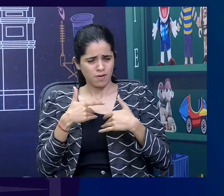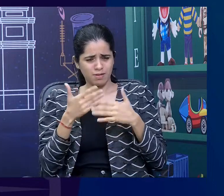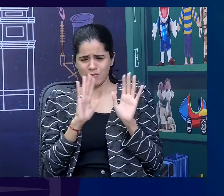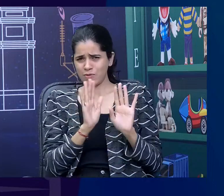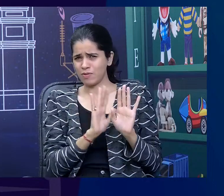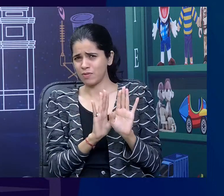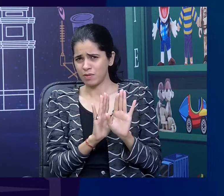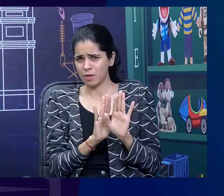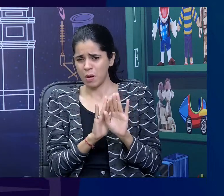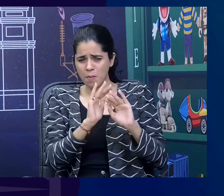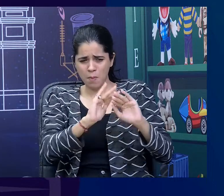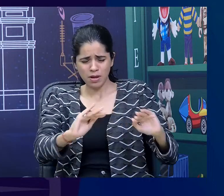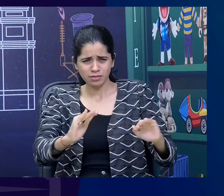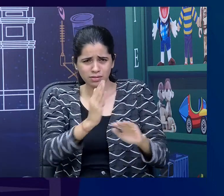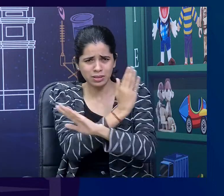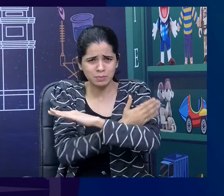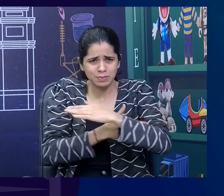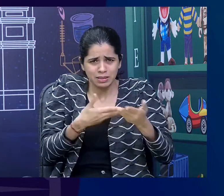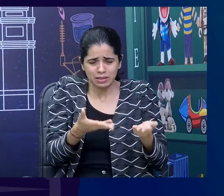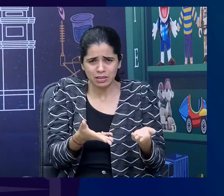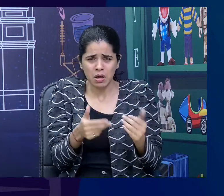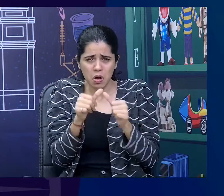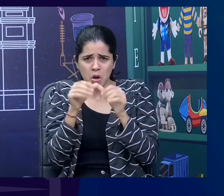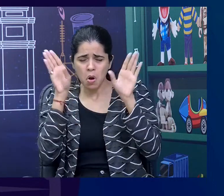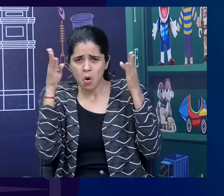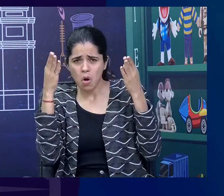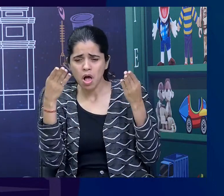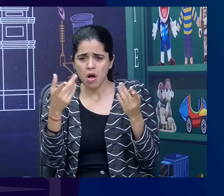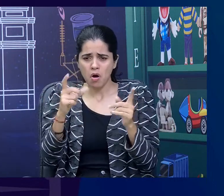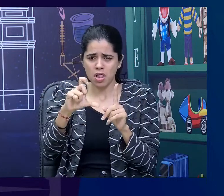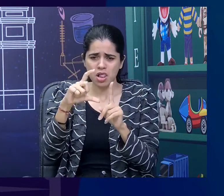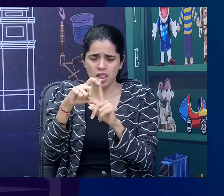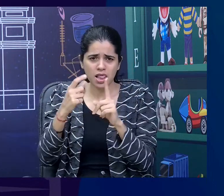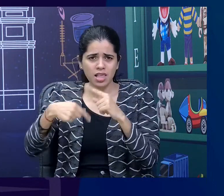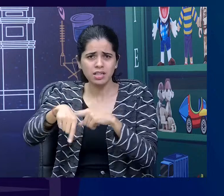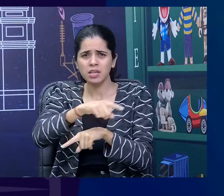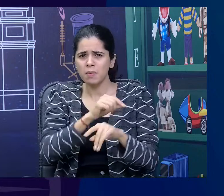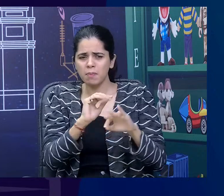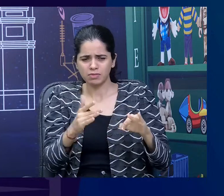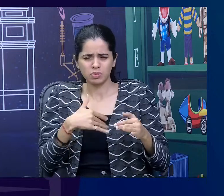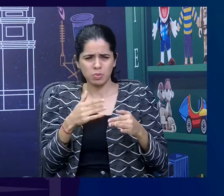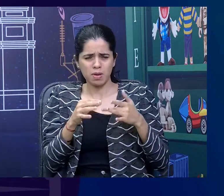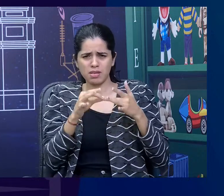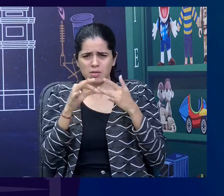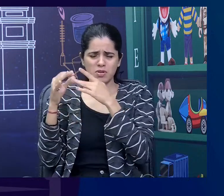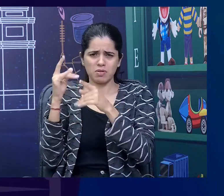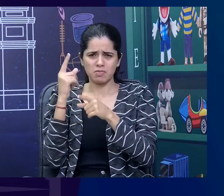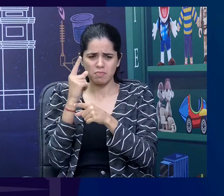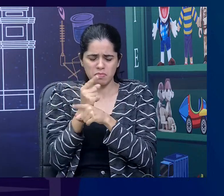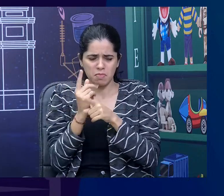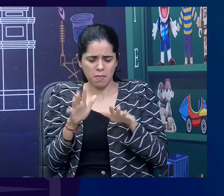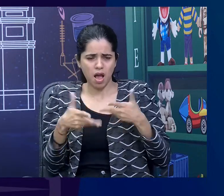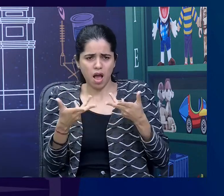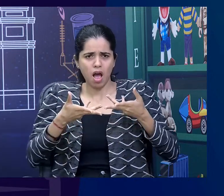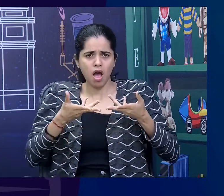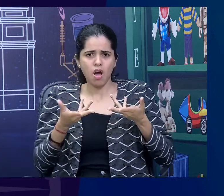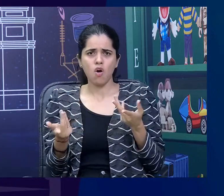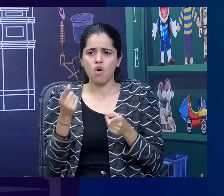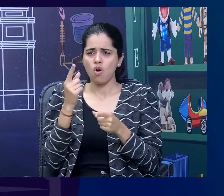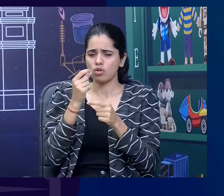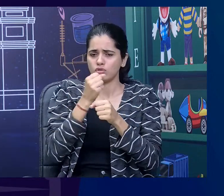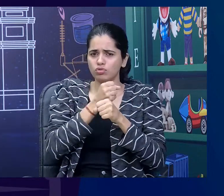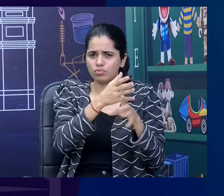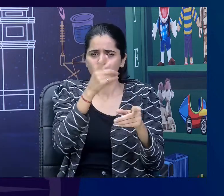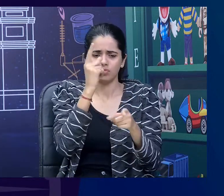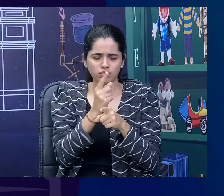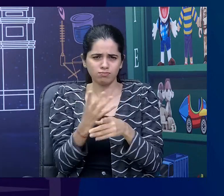can reach out to a child with ADHD, child with autism, child with LD. They need professional special educators. Actually, teachers have to believe in